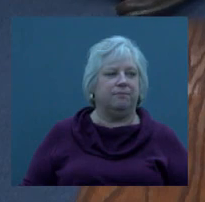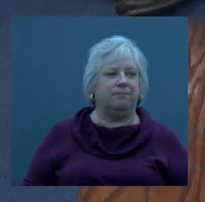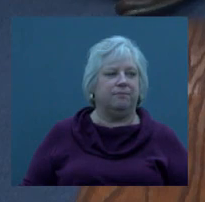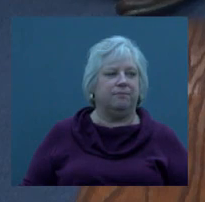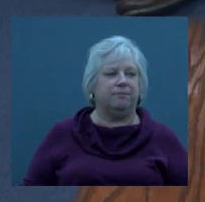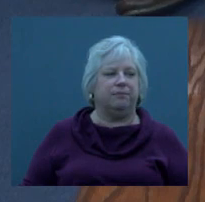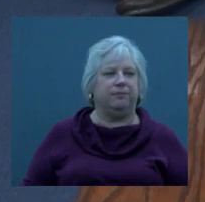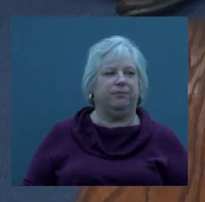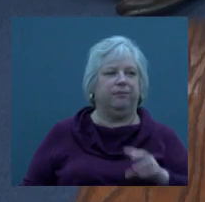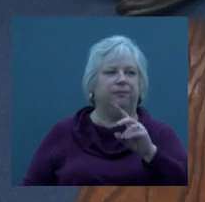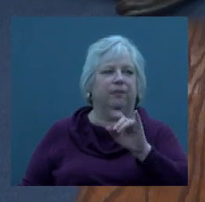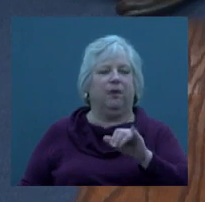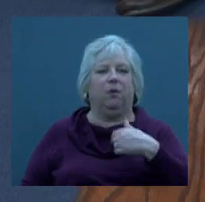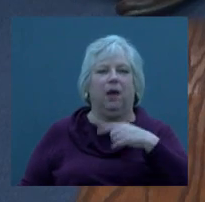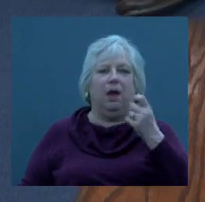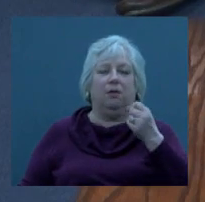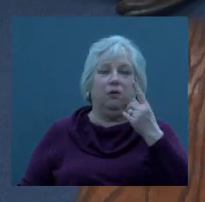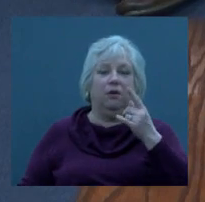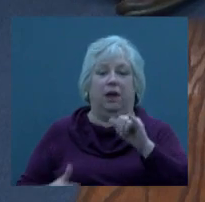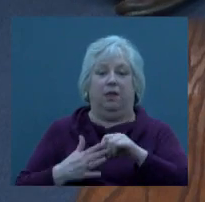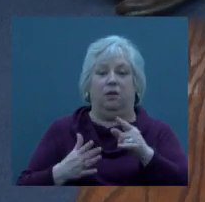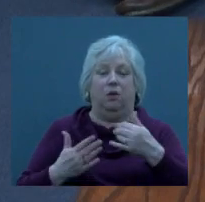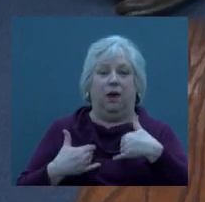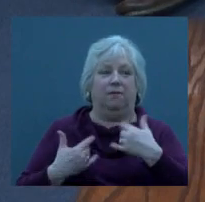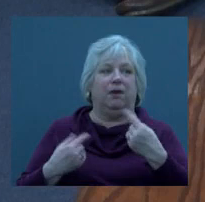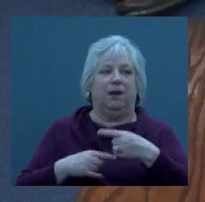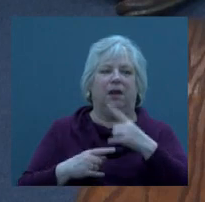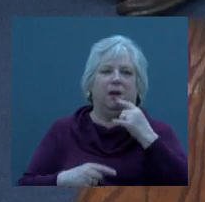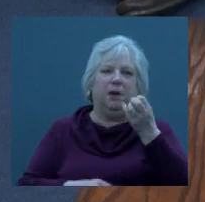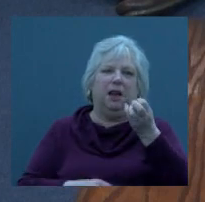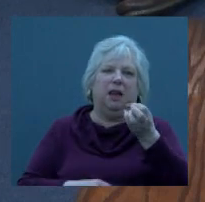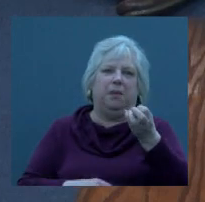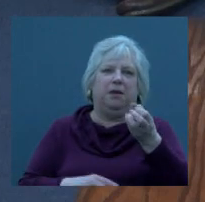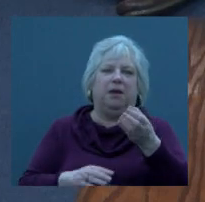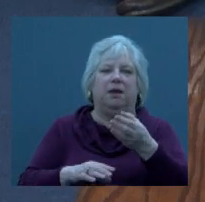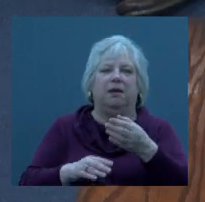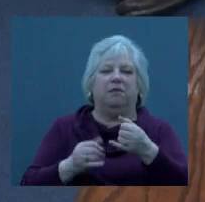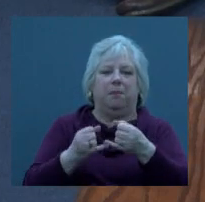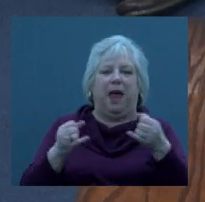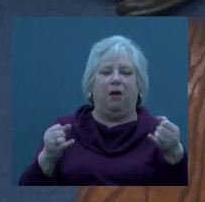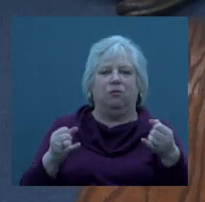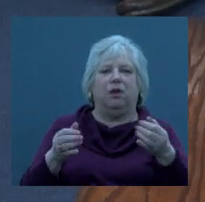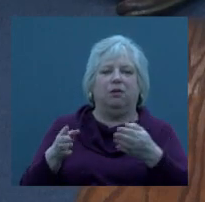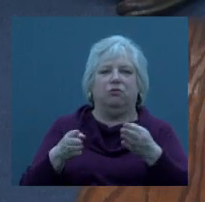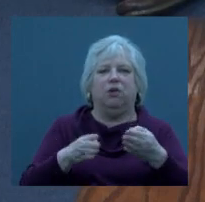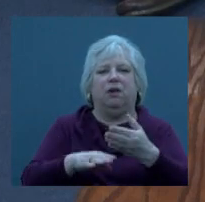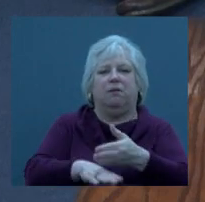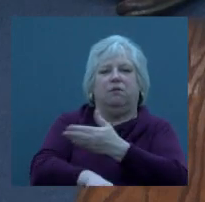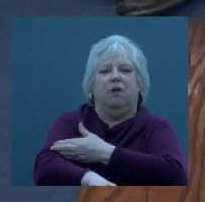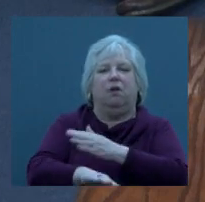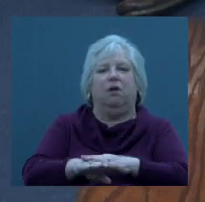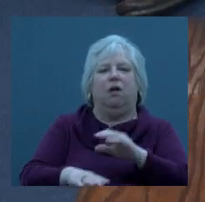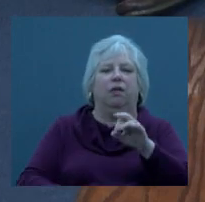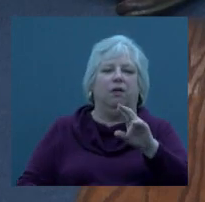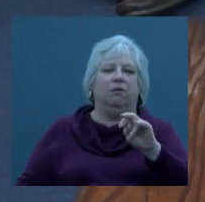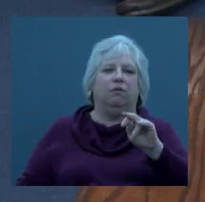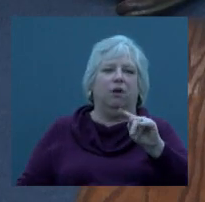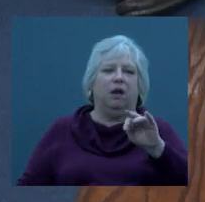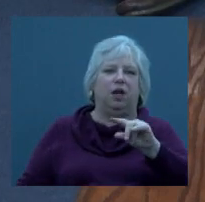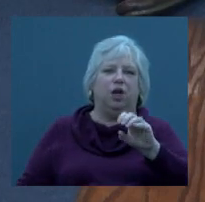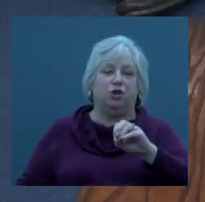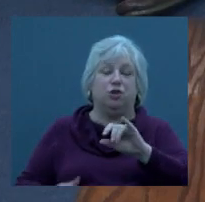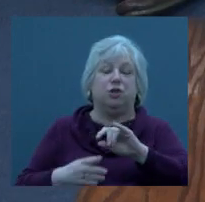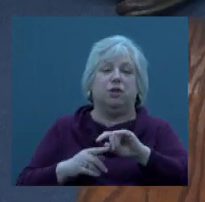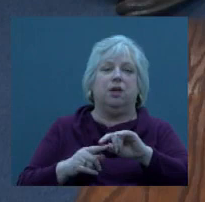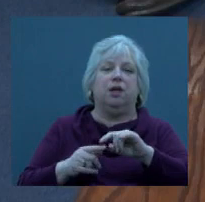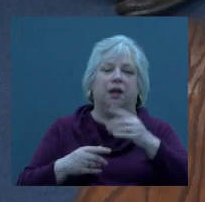The way I understand what's before you today is there'll be a limited amount of boundary improvements on that small frontage where the apartments are proposed.